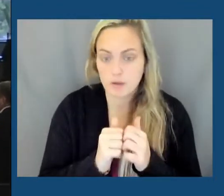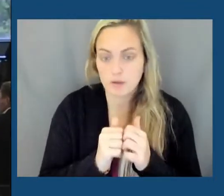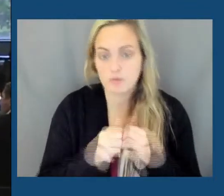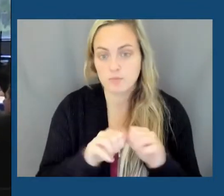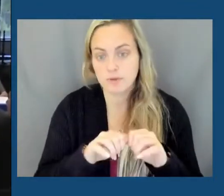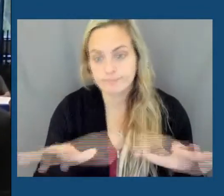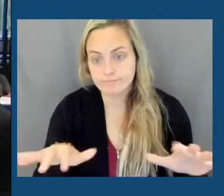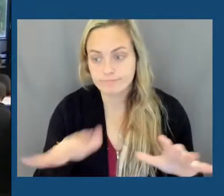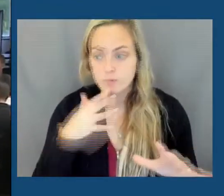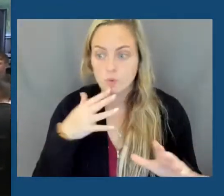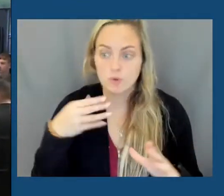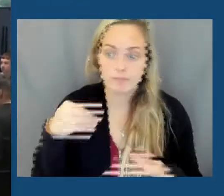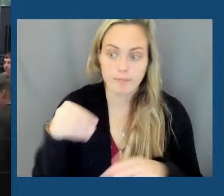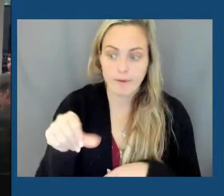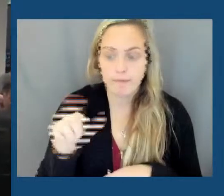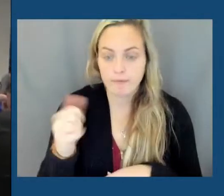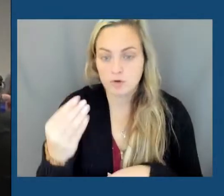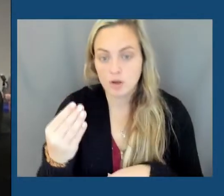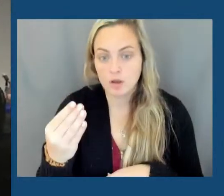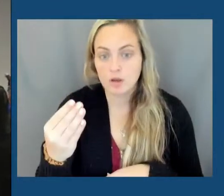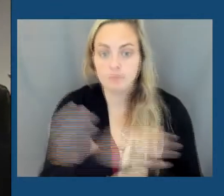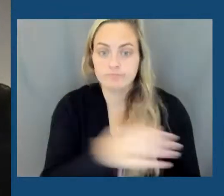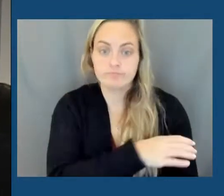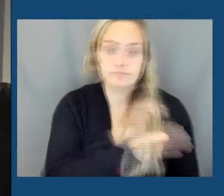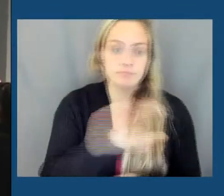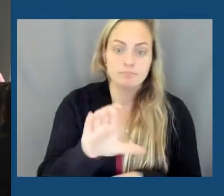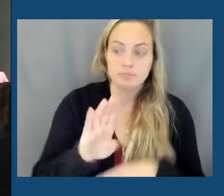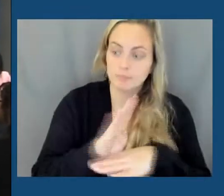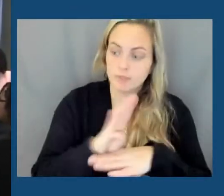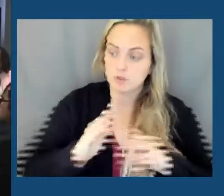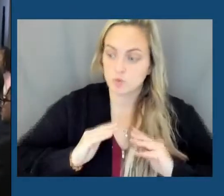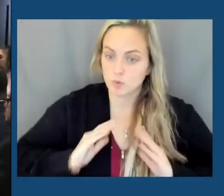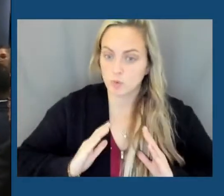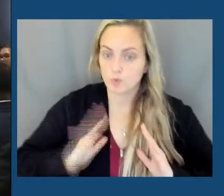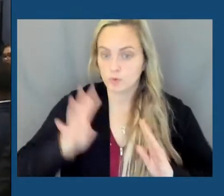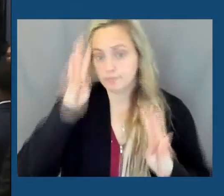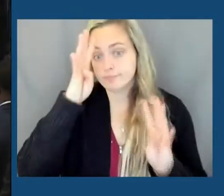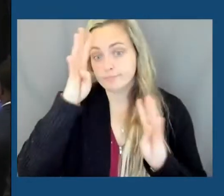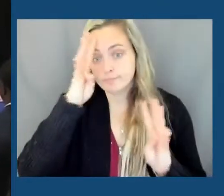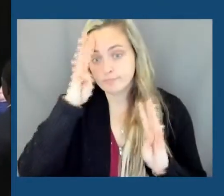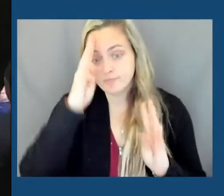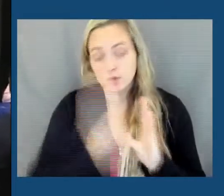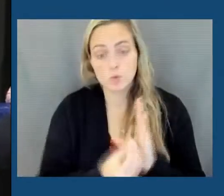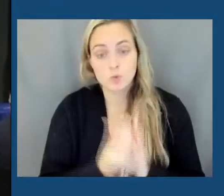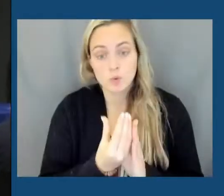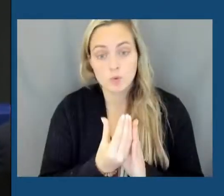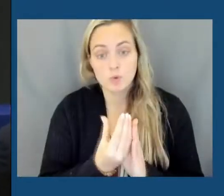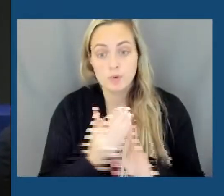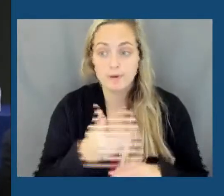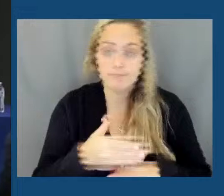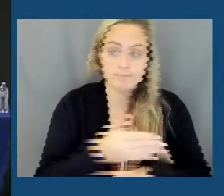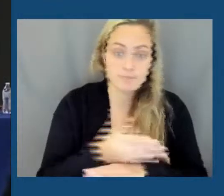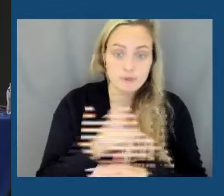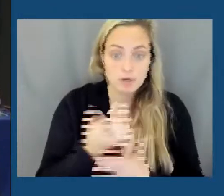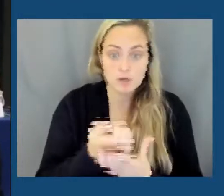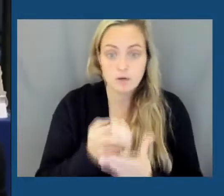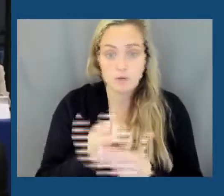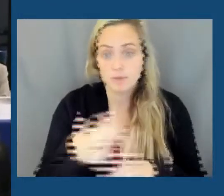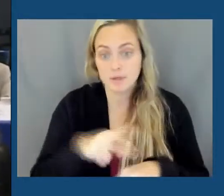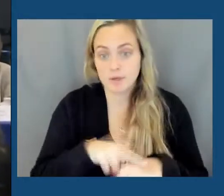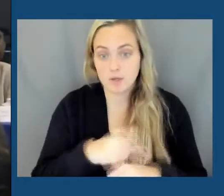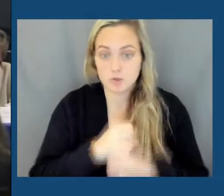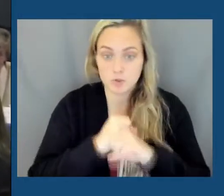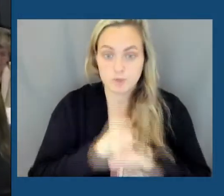good-paying jobs, empowering entrepreneurs to innovate and grow, and advancing our economic and national